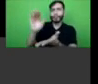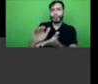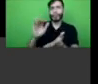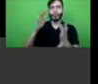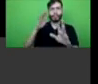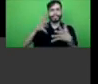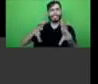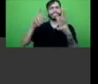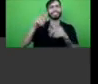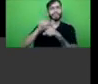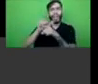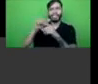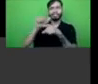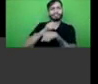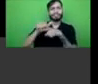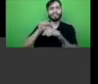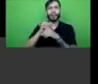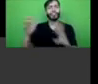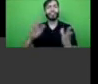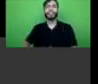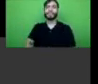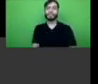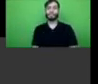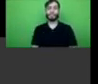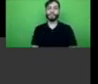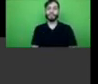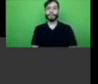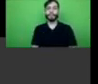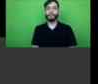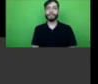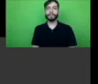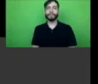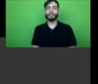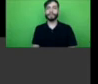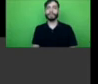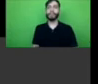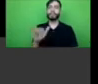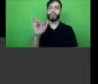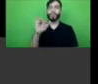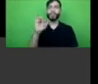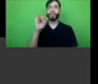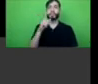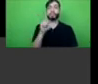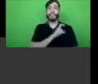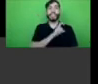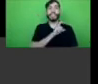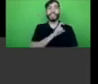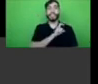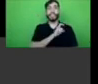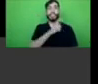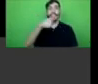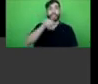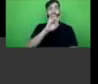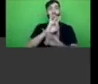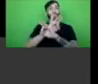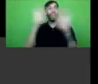It is also the case that police violence can disable us.